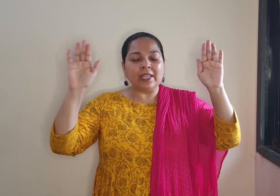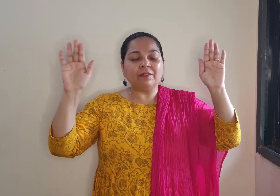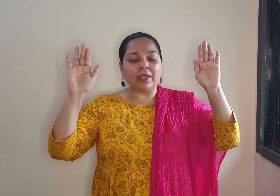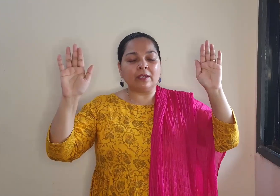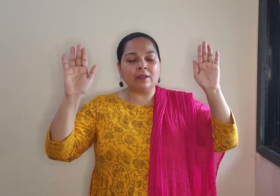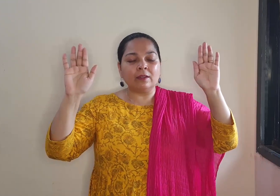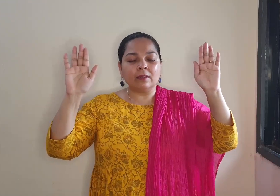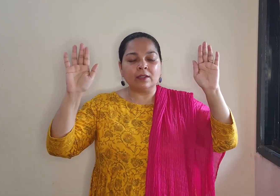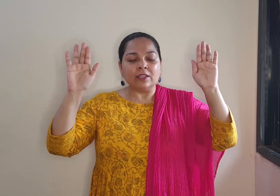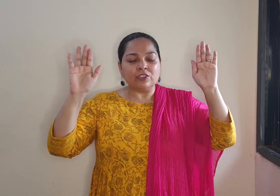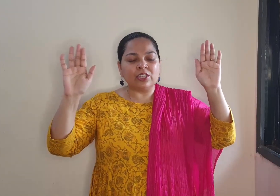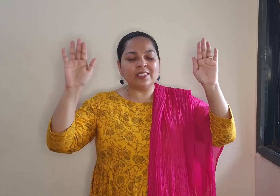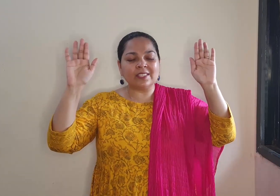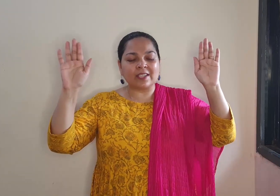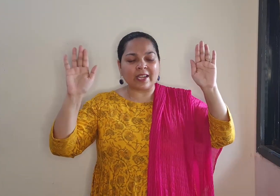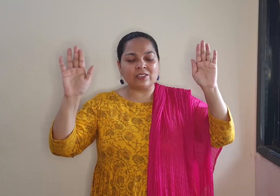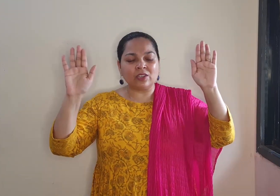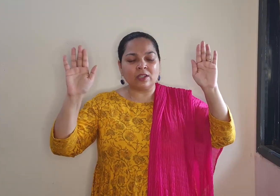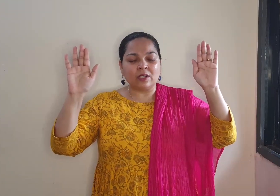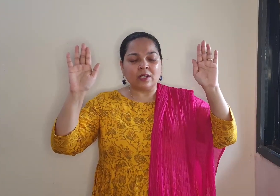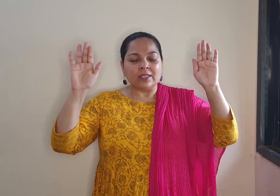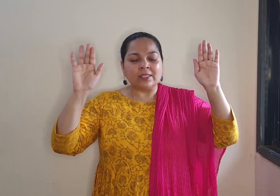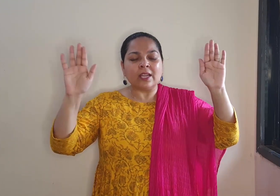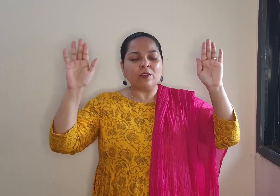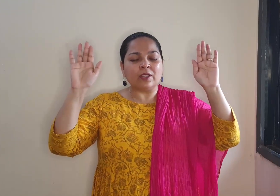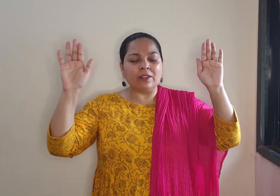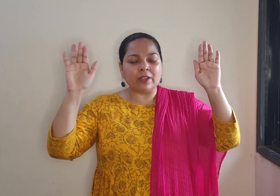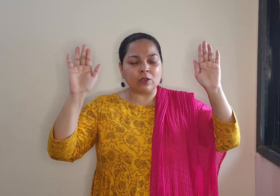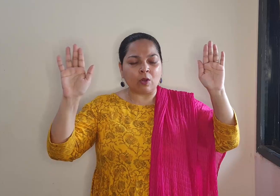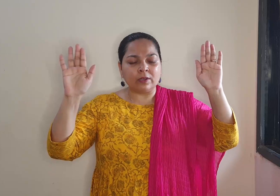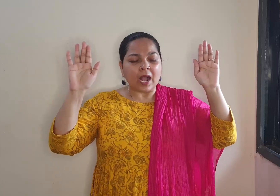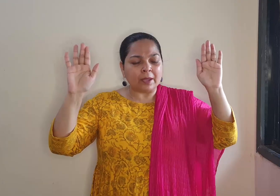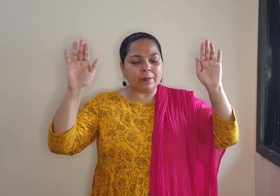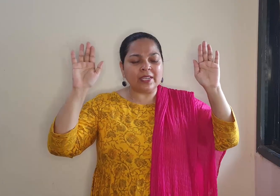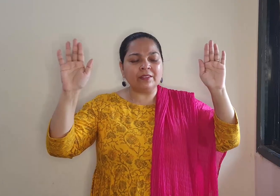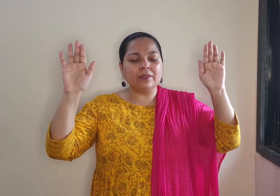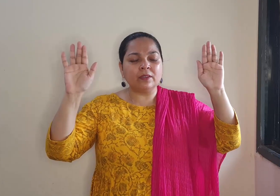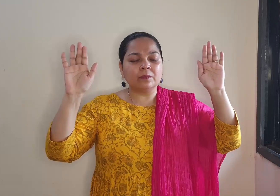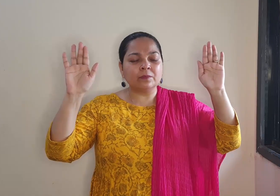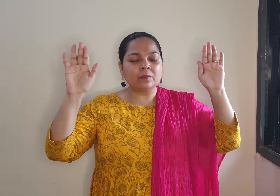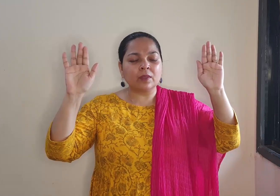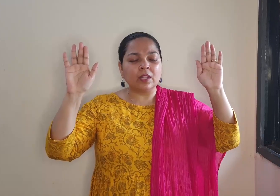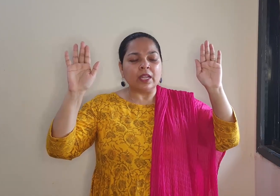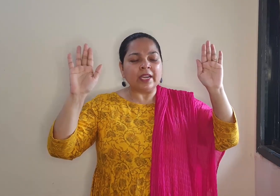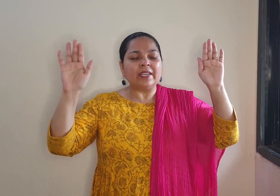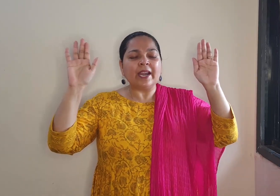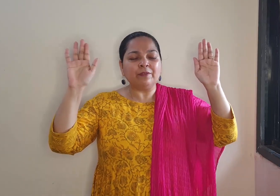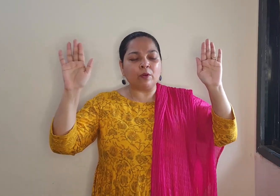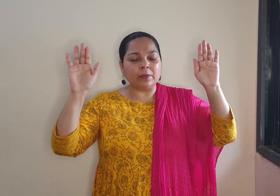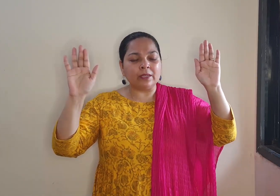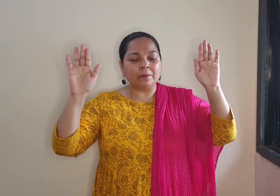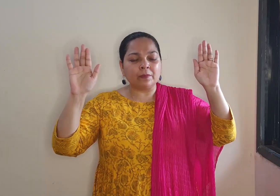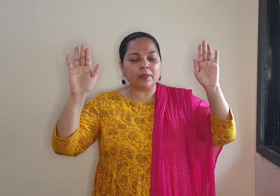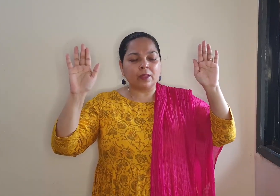I believe in Jesus Christ, Son of the Living God. I believe He